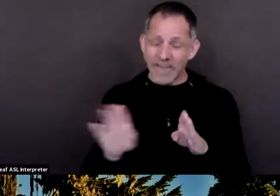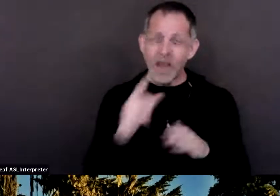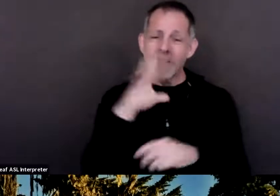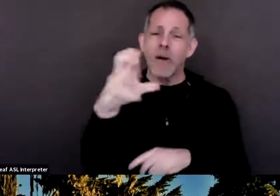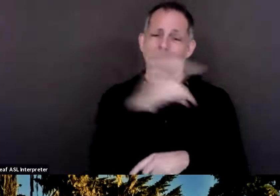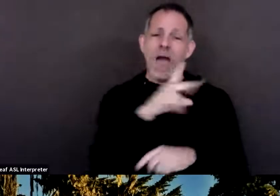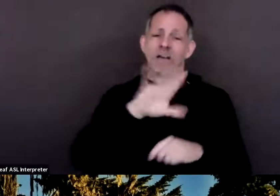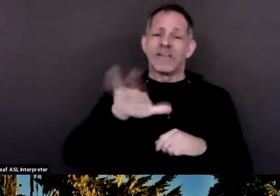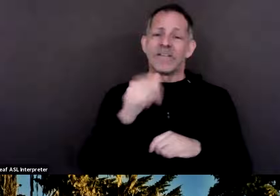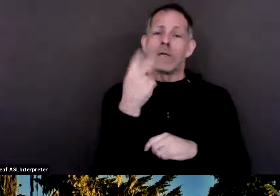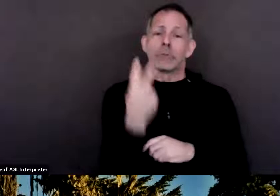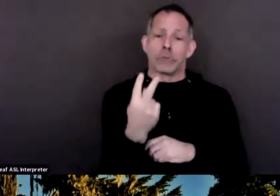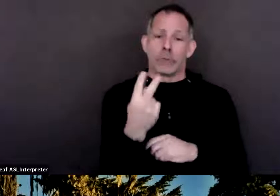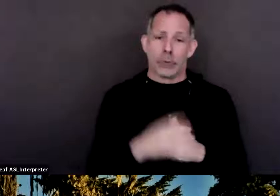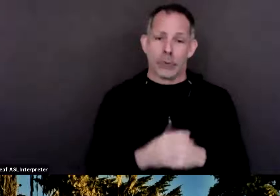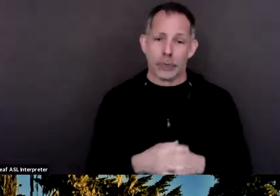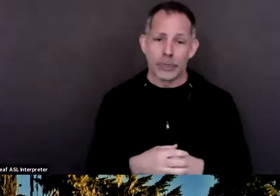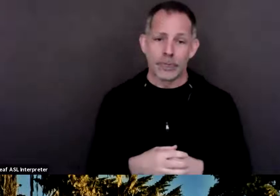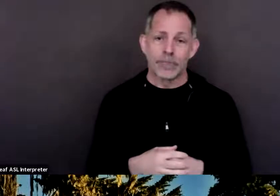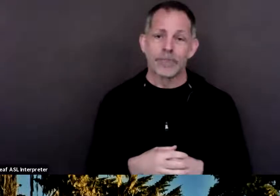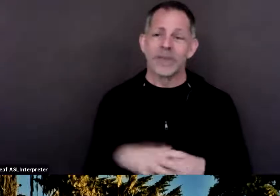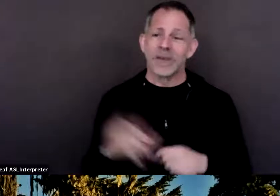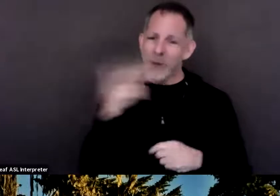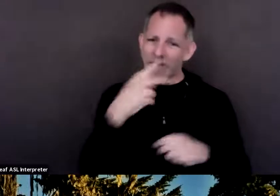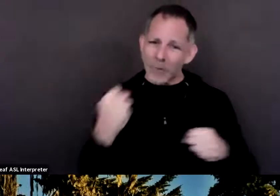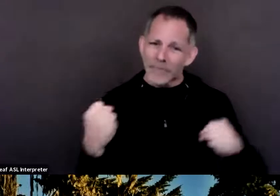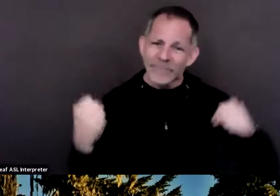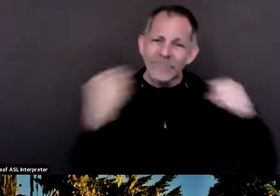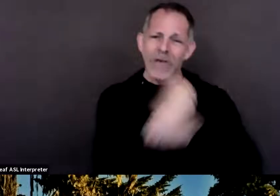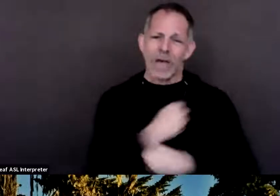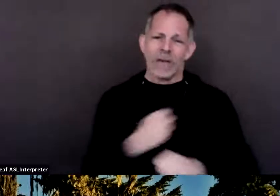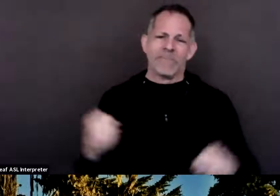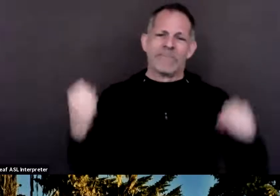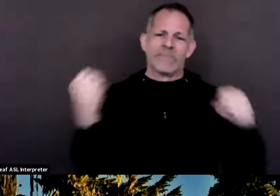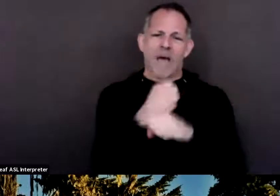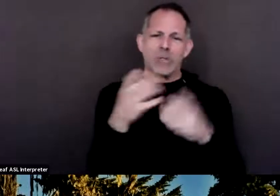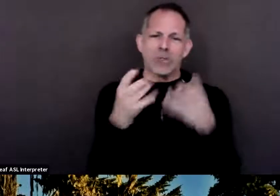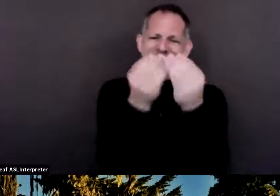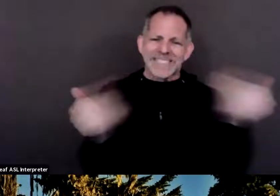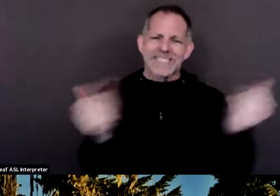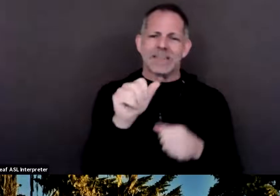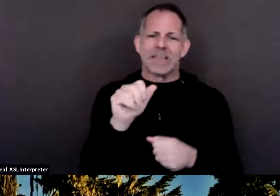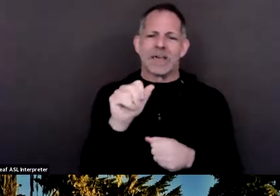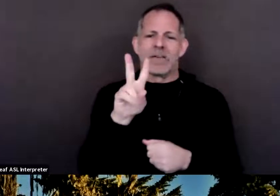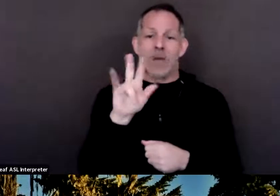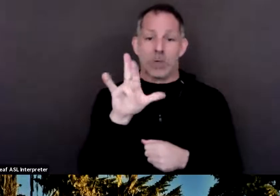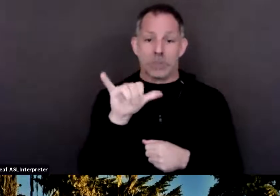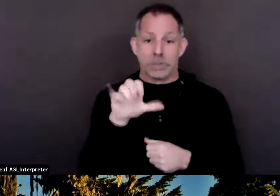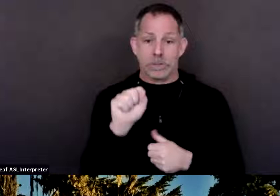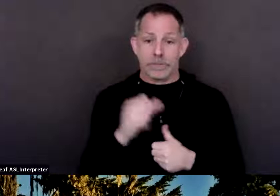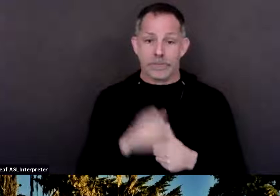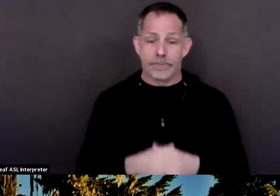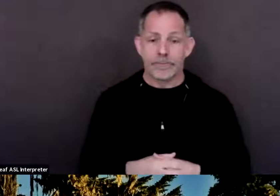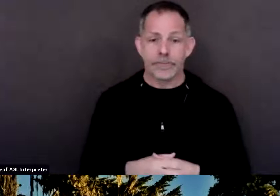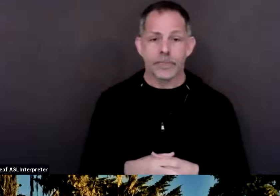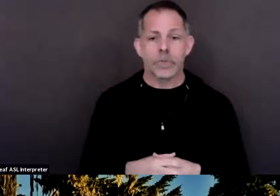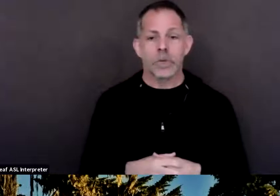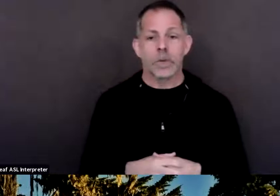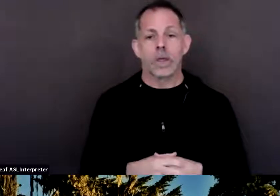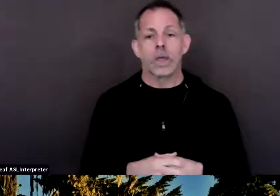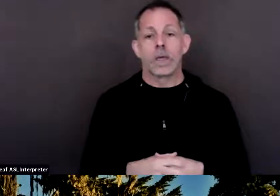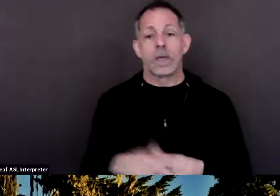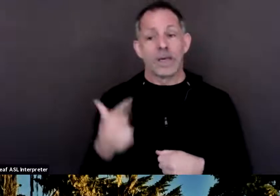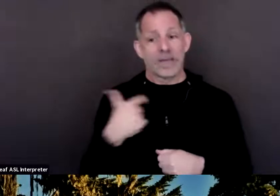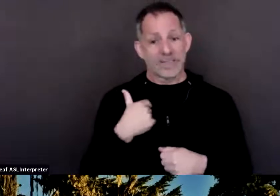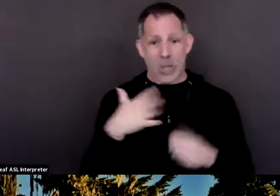exposure risks buys more time for all of us to further extend the vaccination coverage to a point where a 4th or a